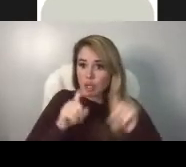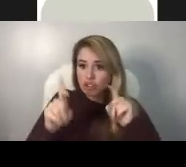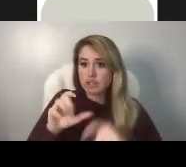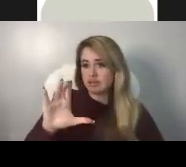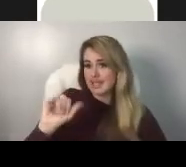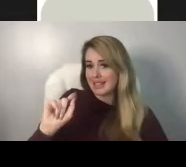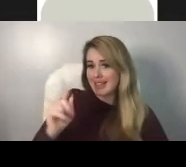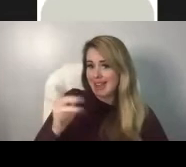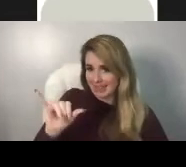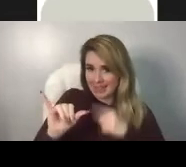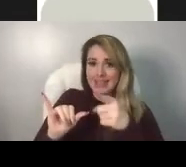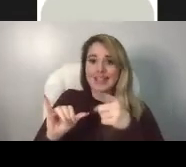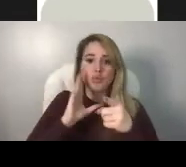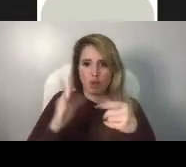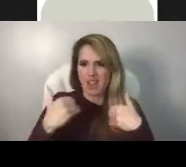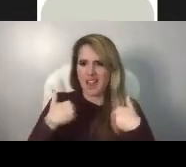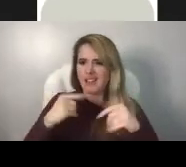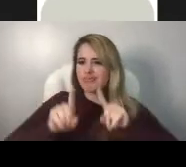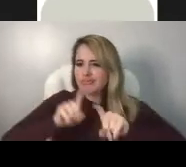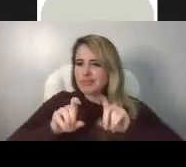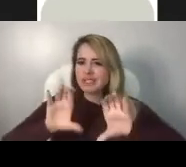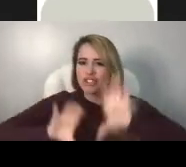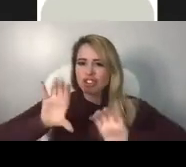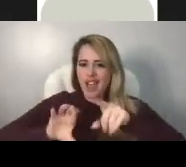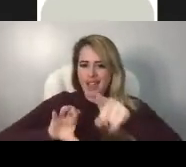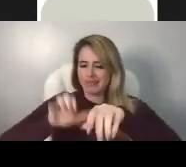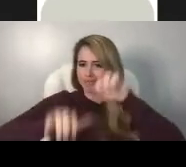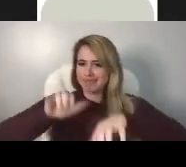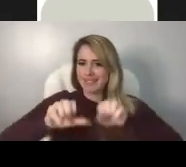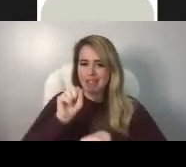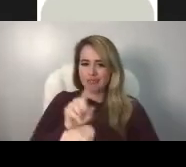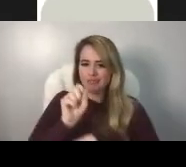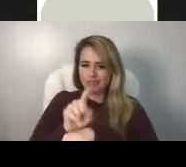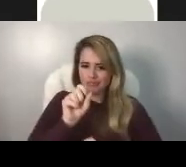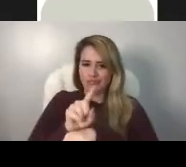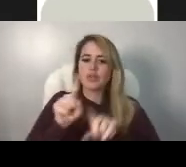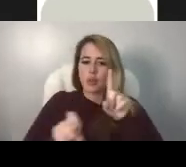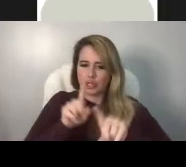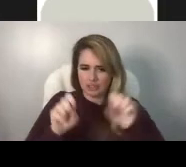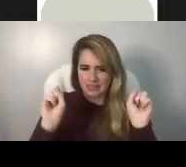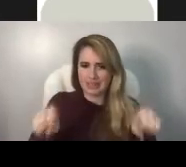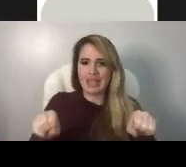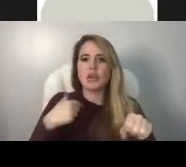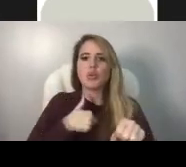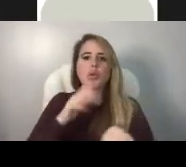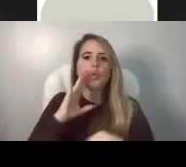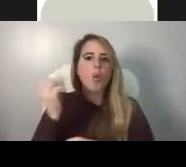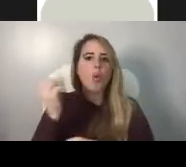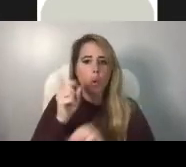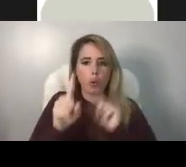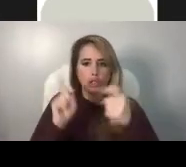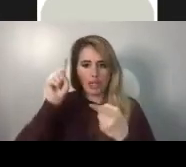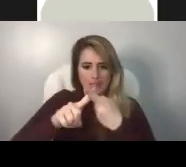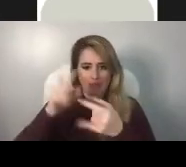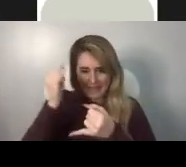Kathy's, there's a question and answer portal or something you can put the questions in, and we'll hold the questions until the end.